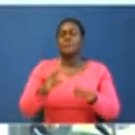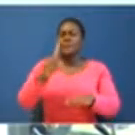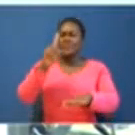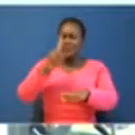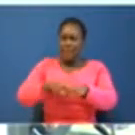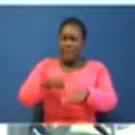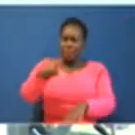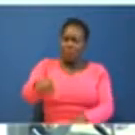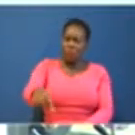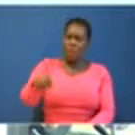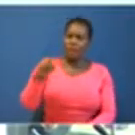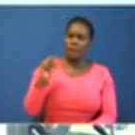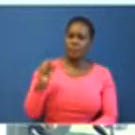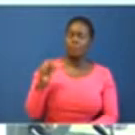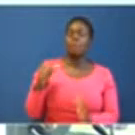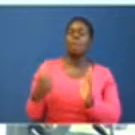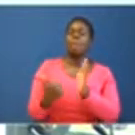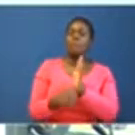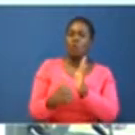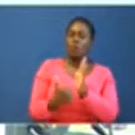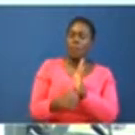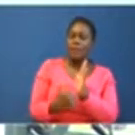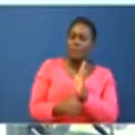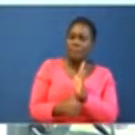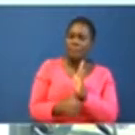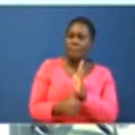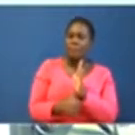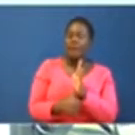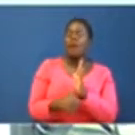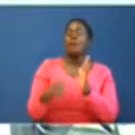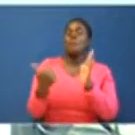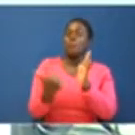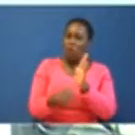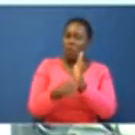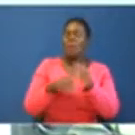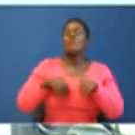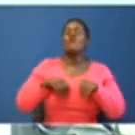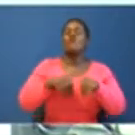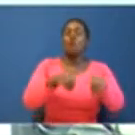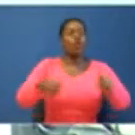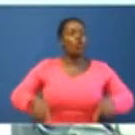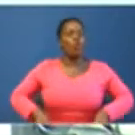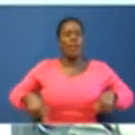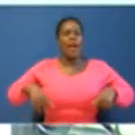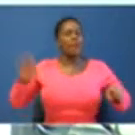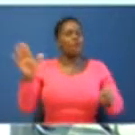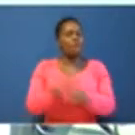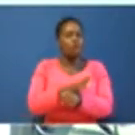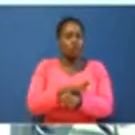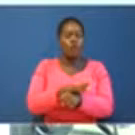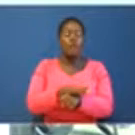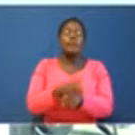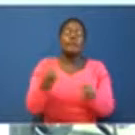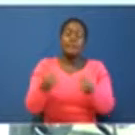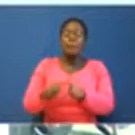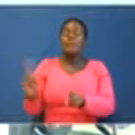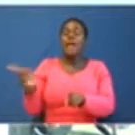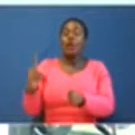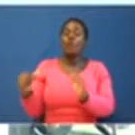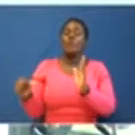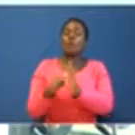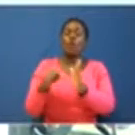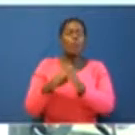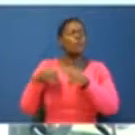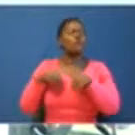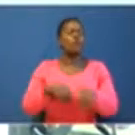when you elect trouble trouble follows you throughout your entire period and unfortunately trouble followed nairobi throughout the time period because